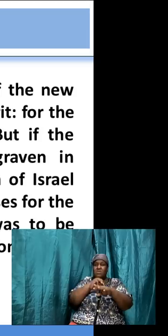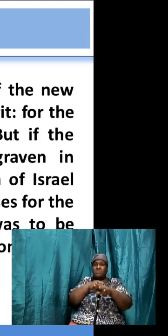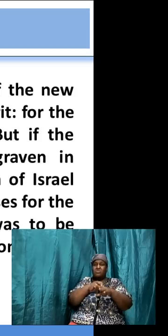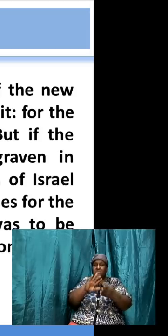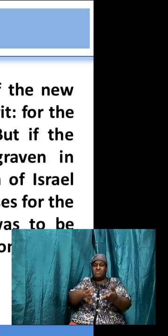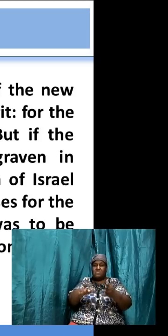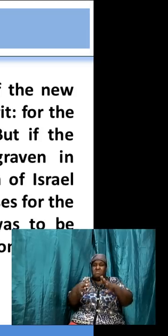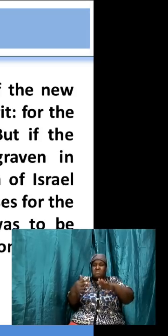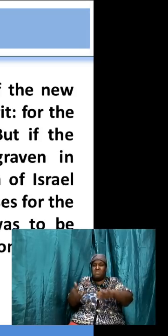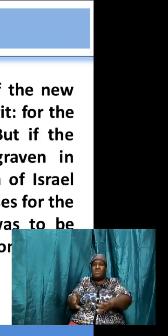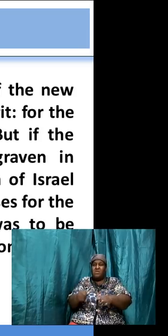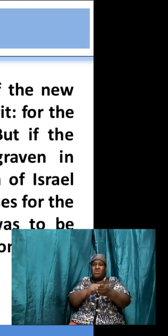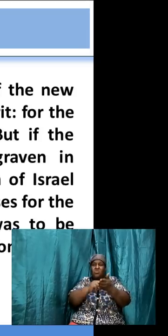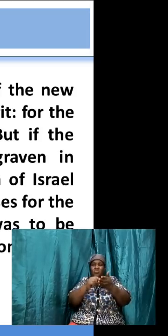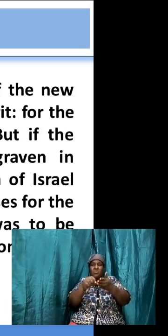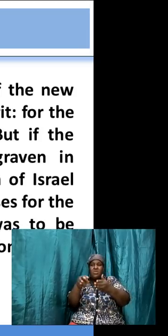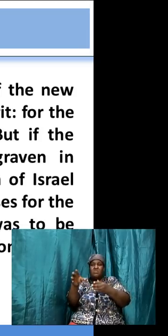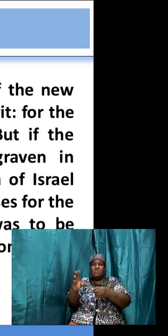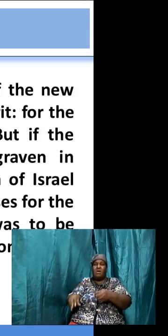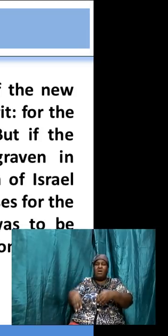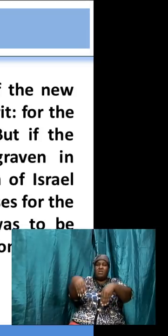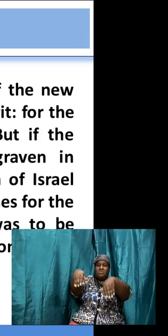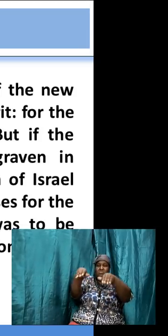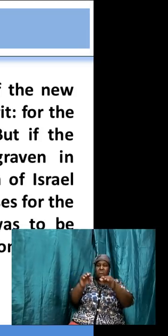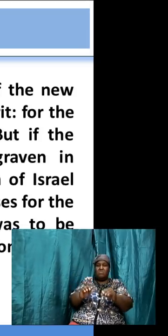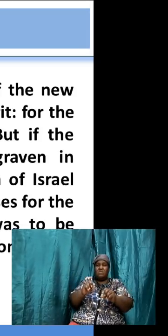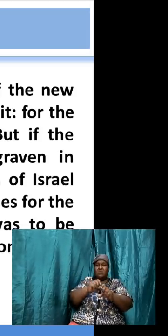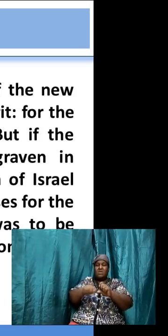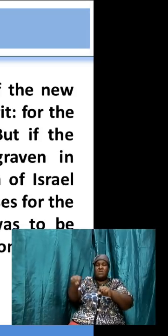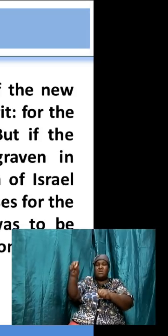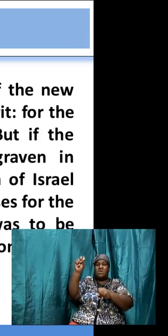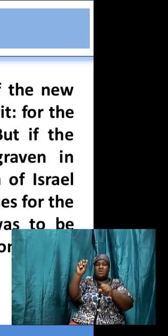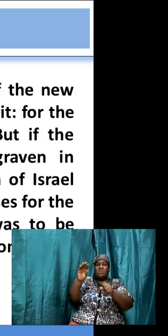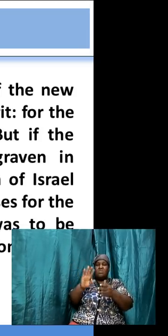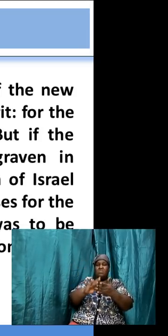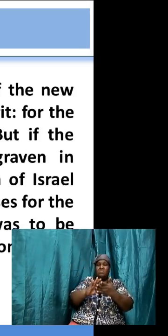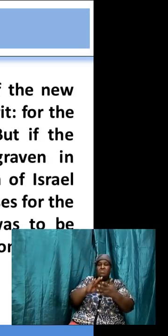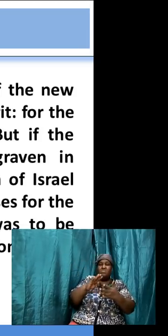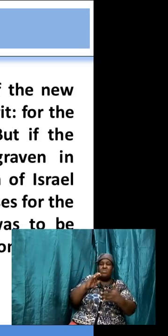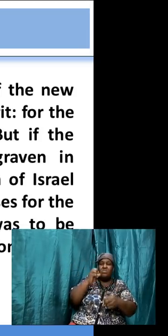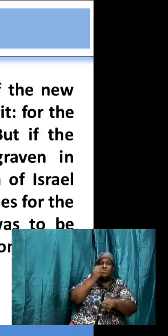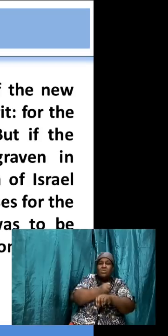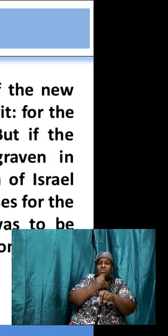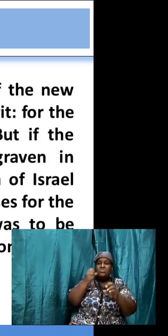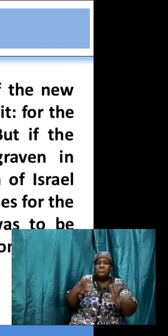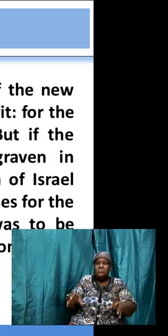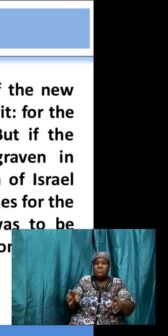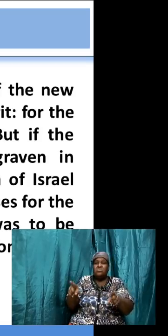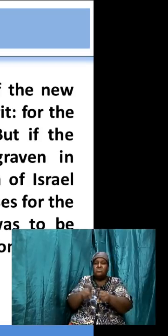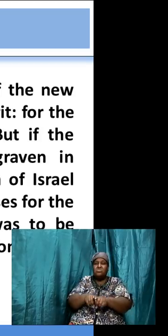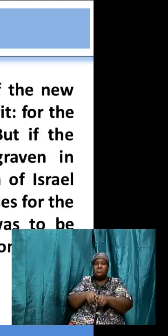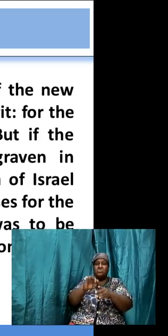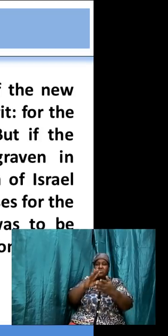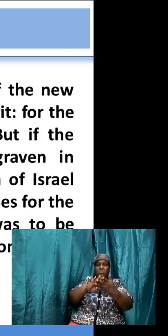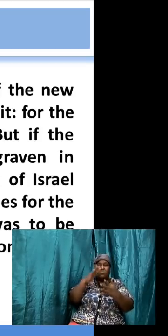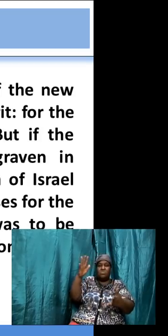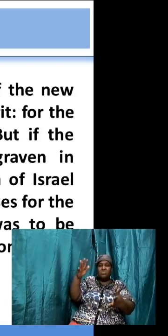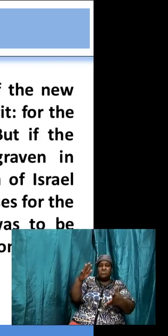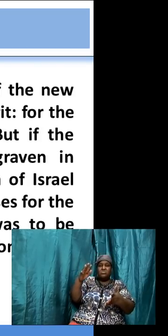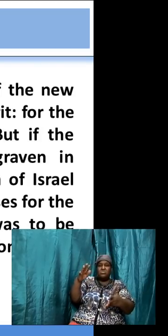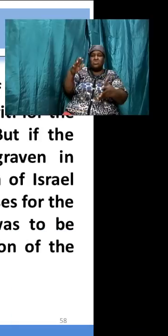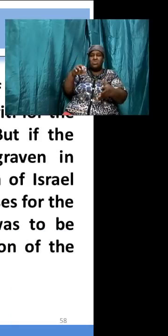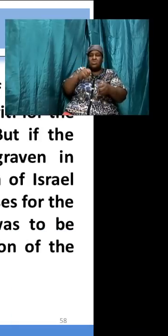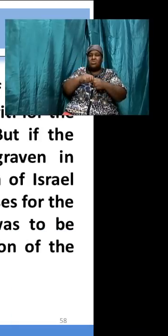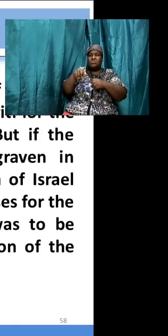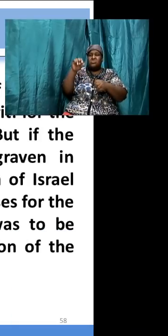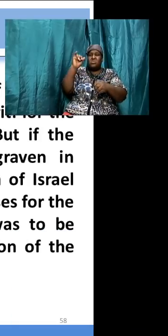death written and engraved in stones were glorious because when they got the 10 command it was a glorious event it was magnificent